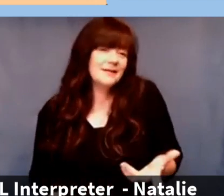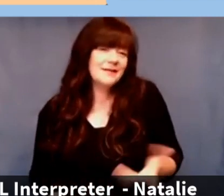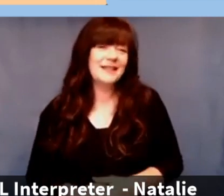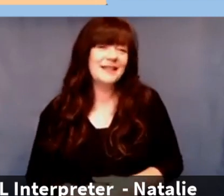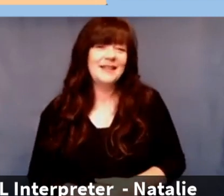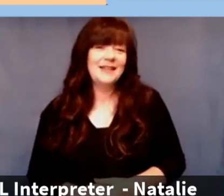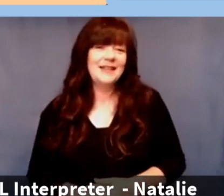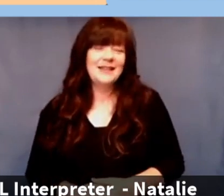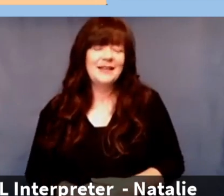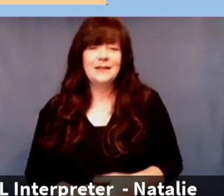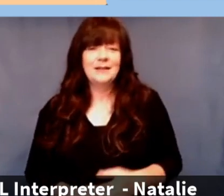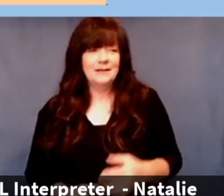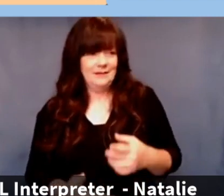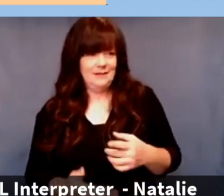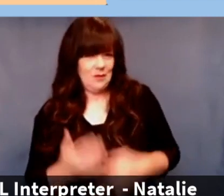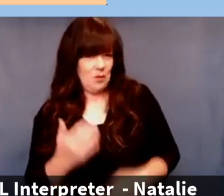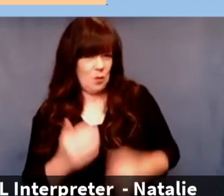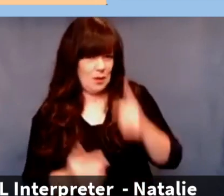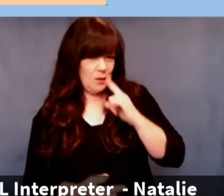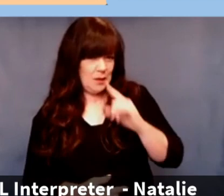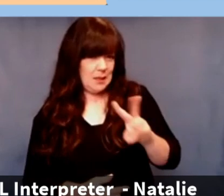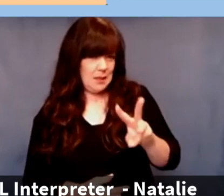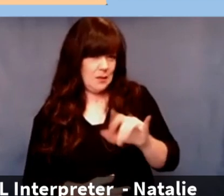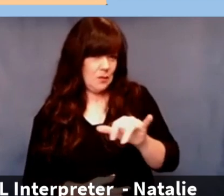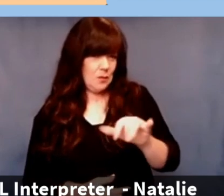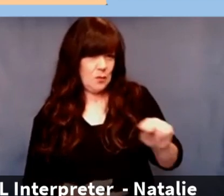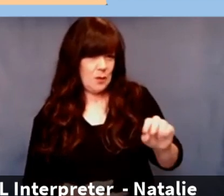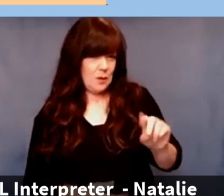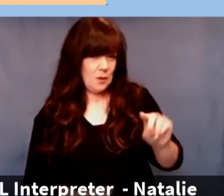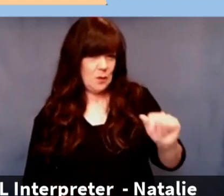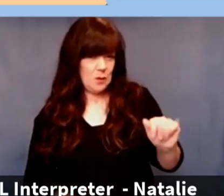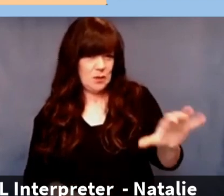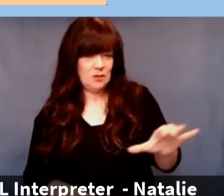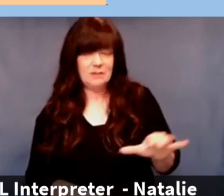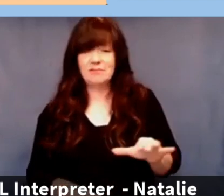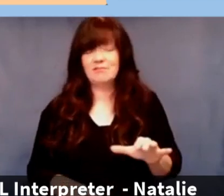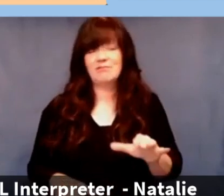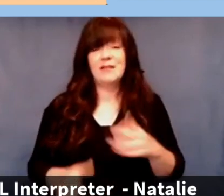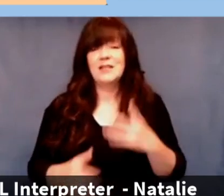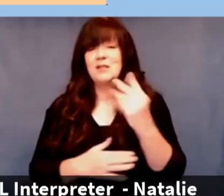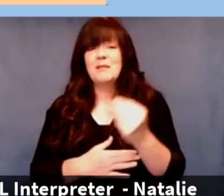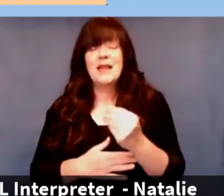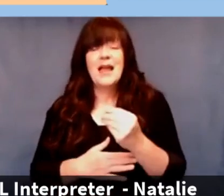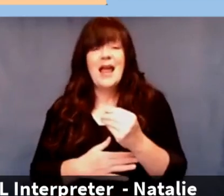I don't know. You're like, what would Winona be doing? She'd be out kicking ass.